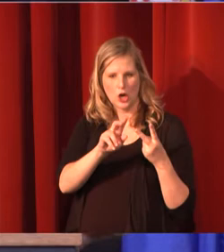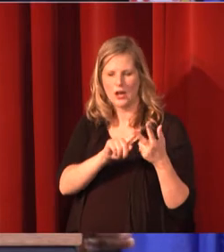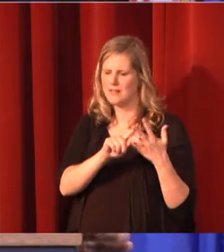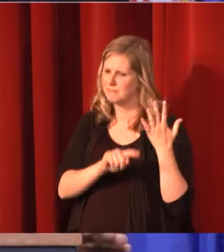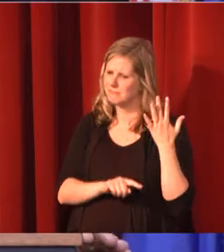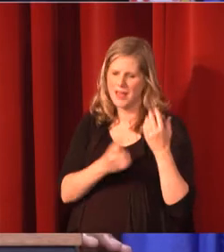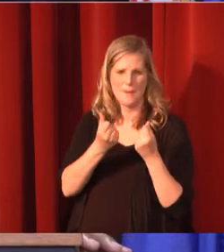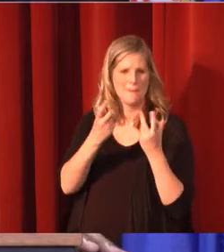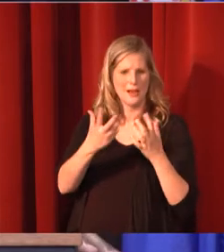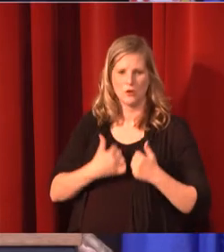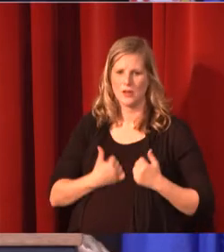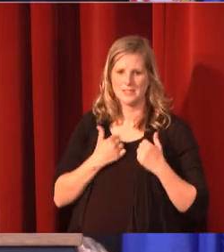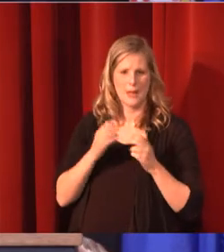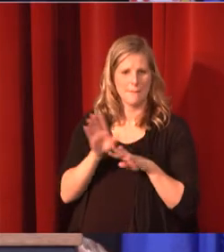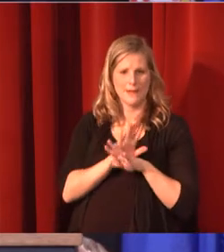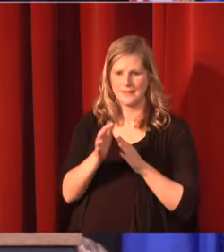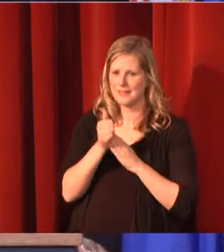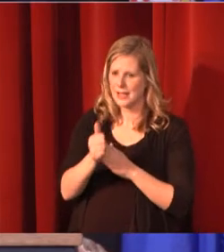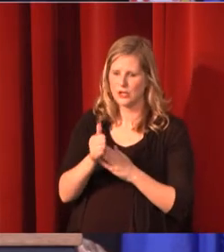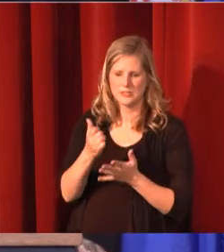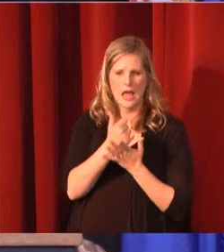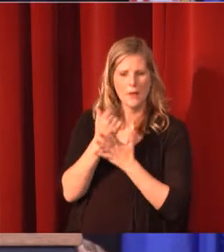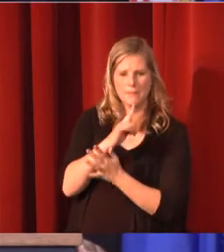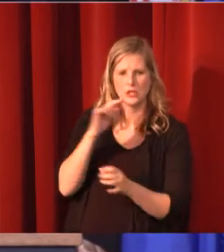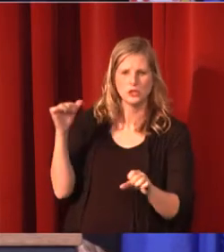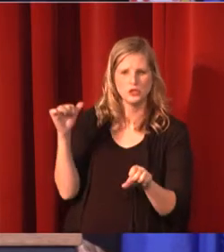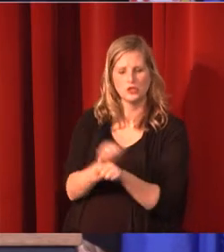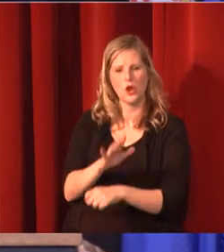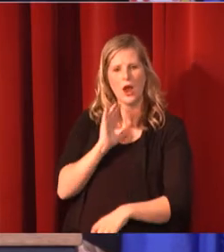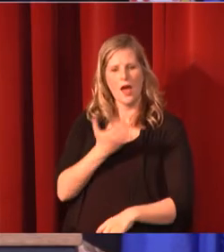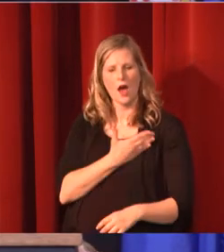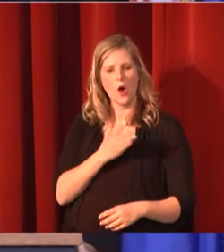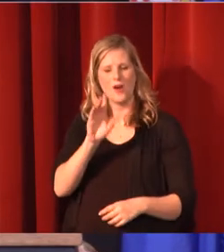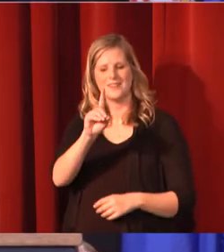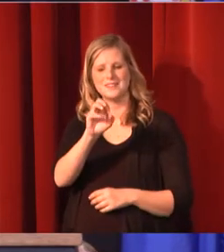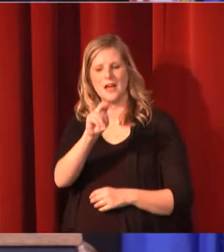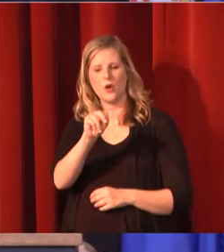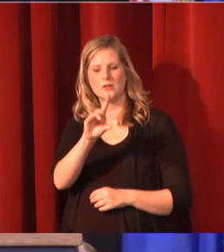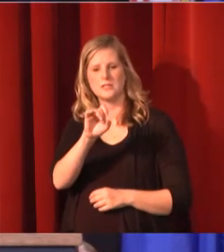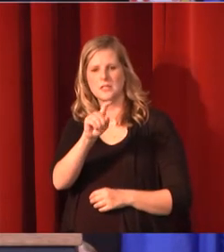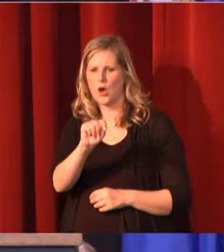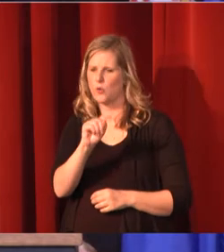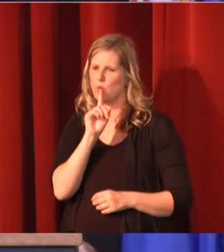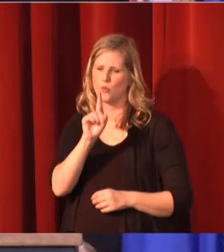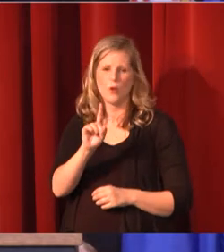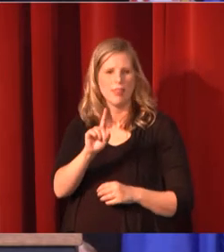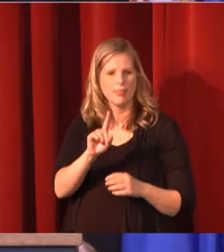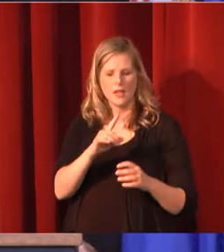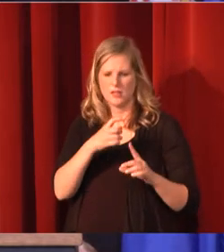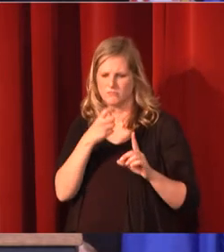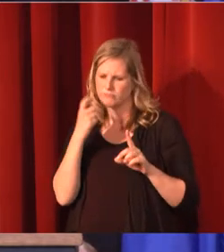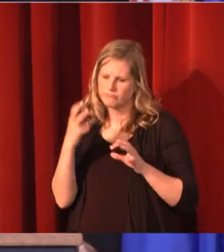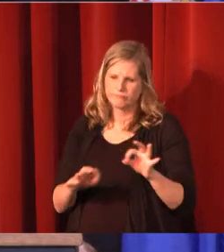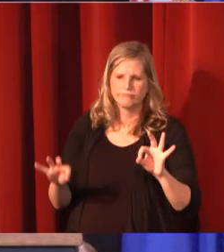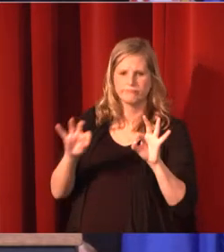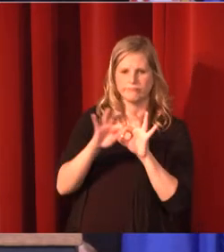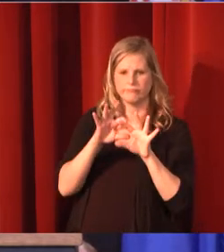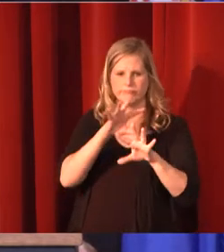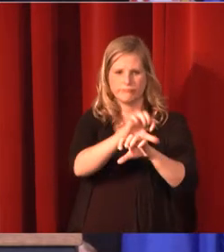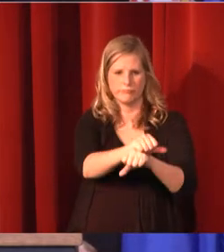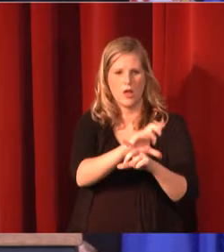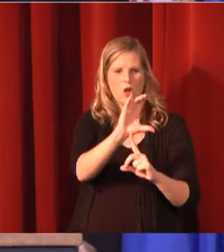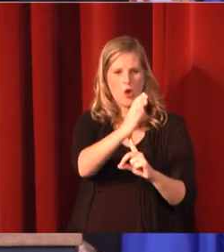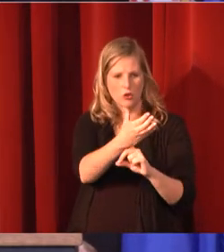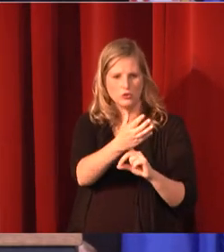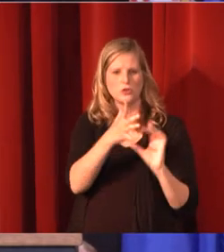downtown residents and business leaders will help ensure that our downtown remains a vital core of Commerce and culture that